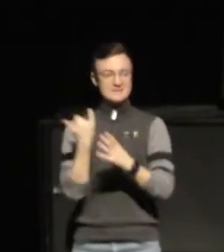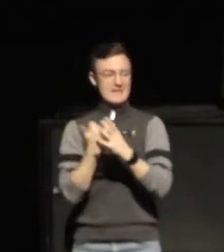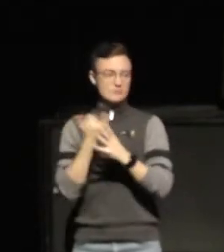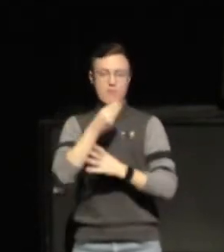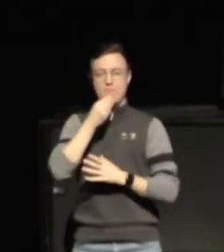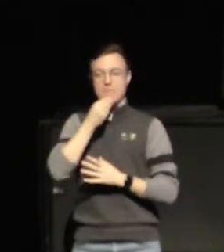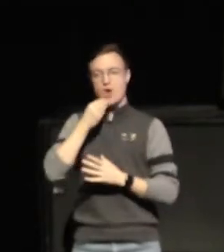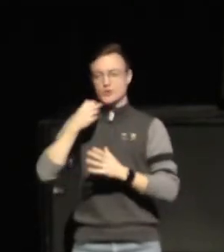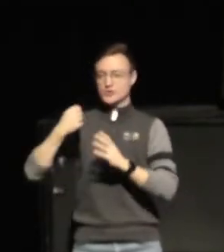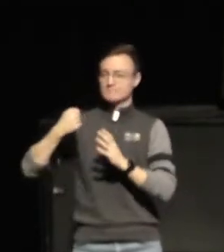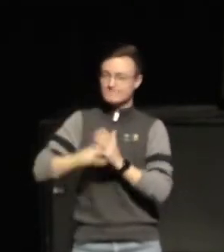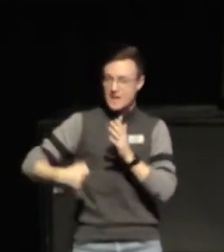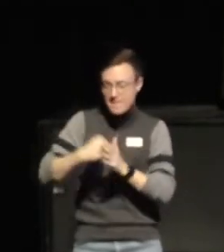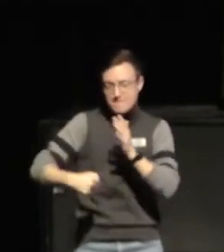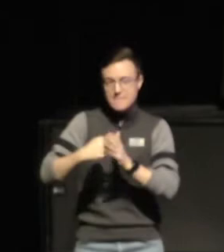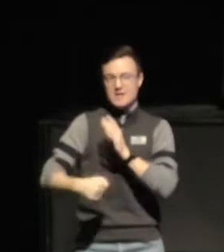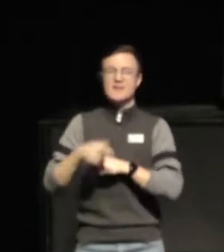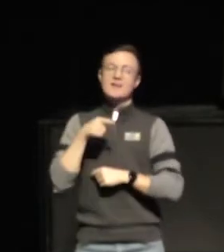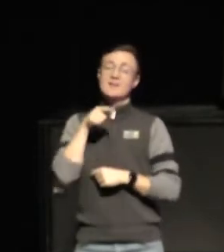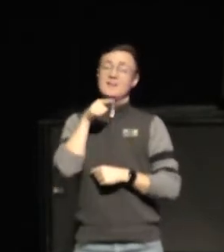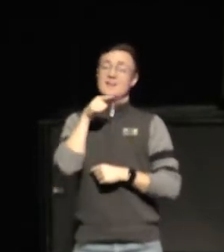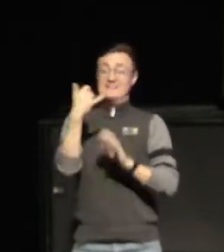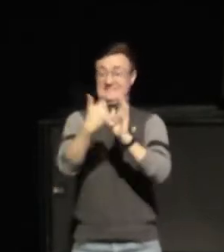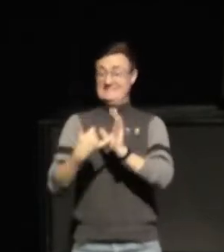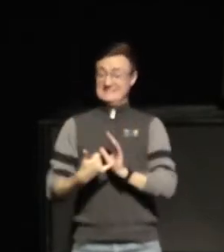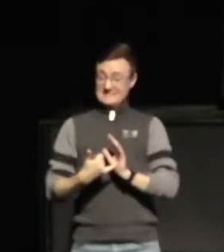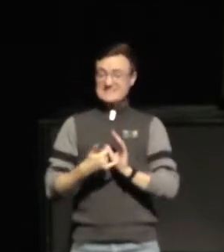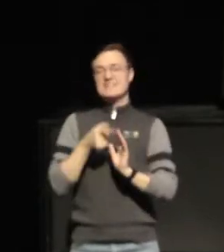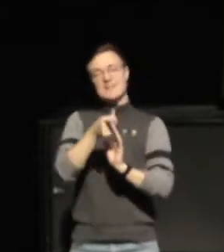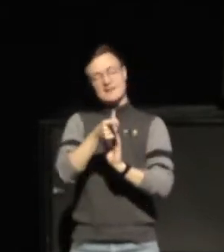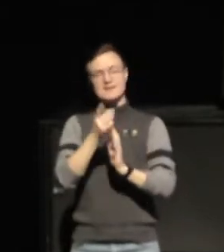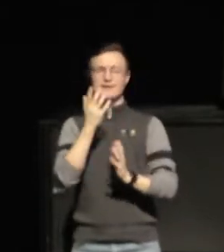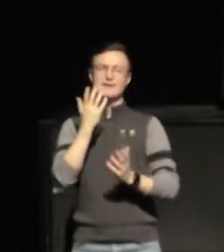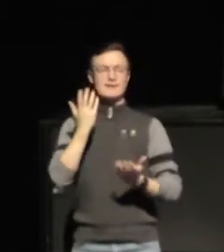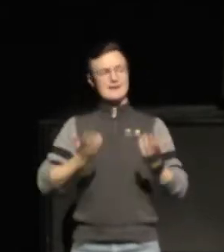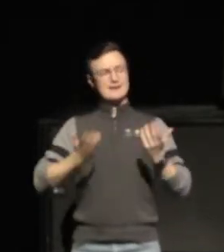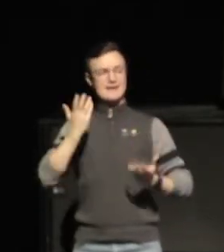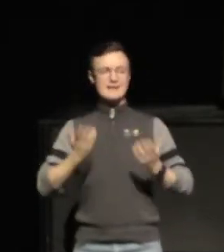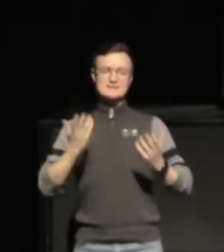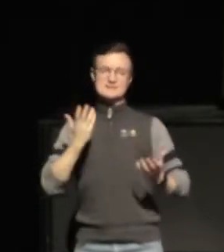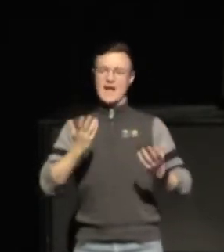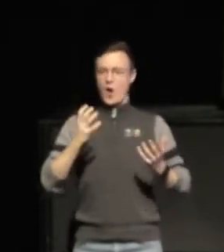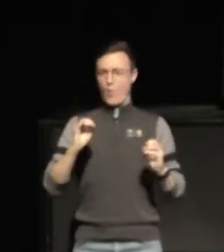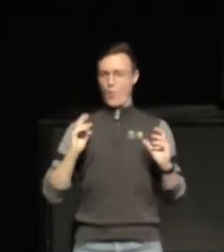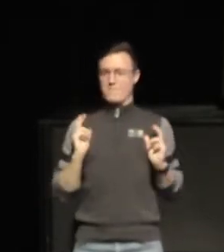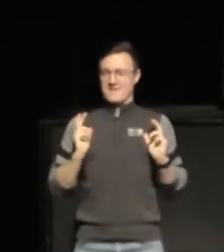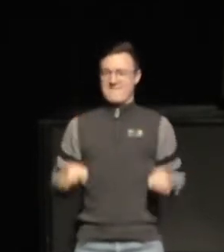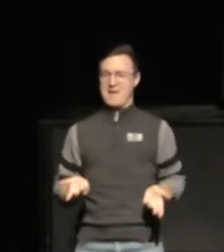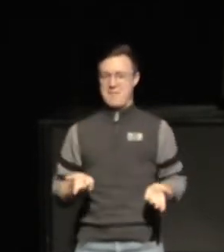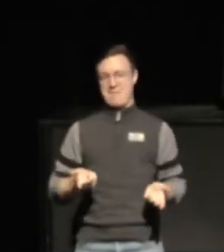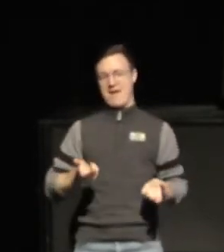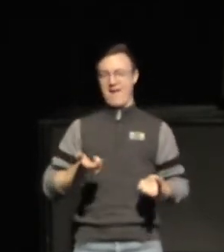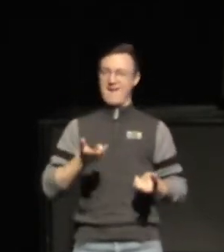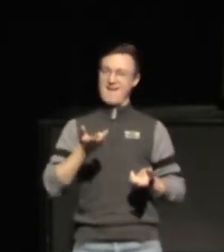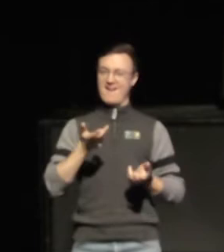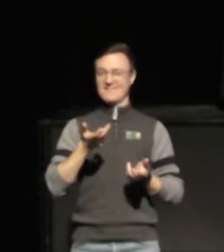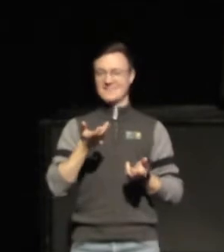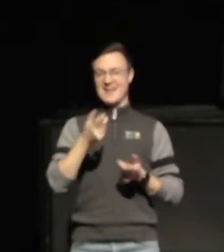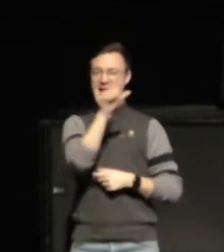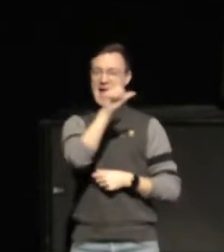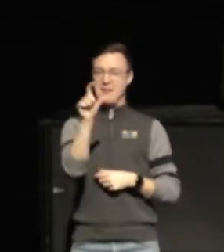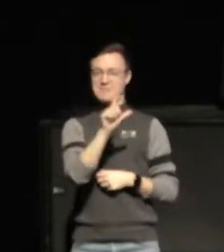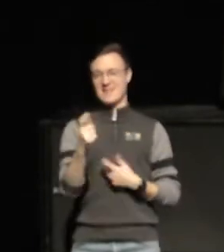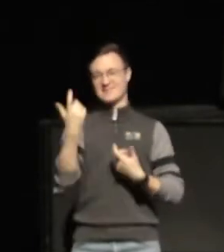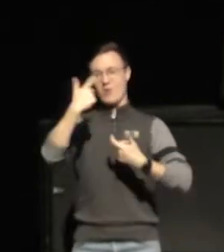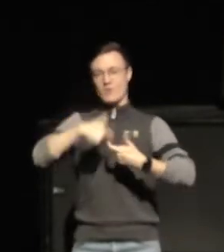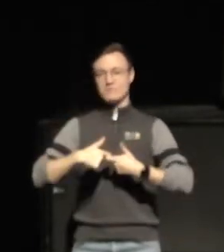asks more uncomfortable questions, I think, about relations of power. So